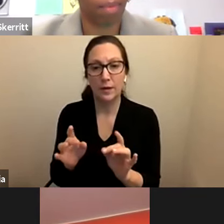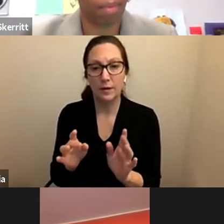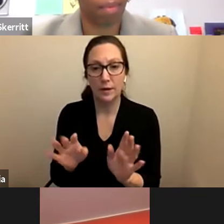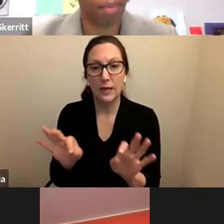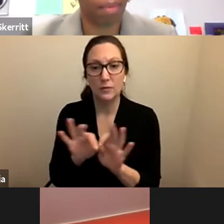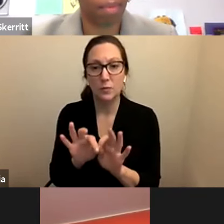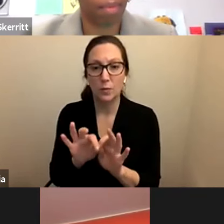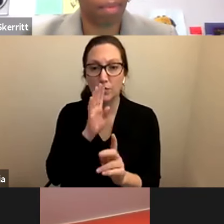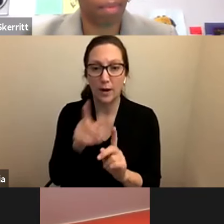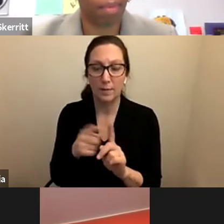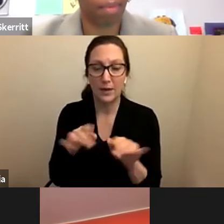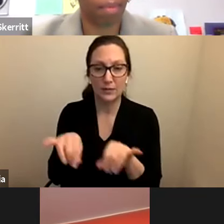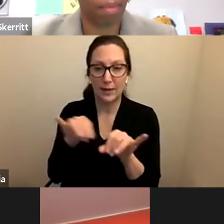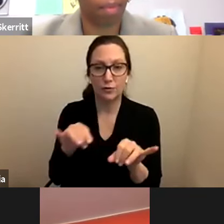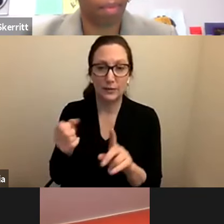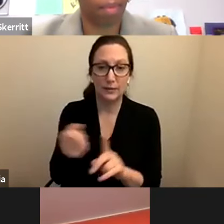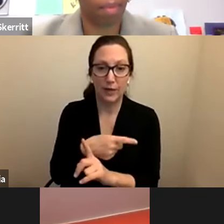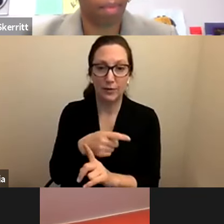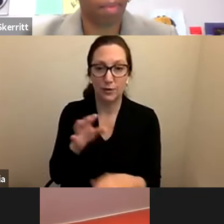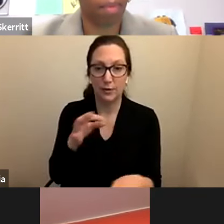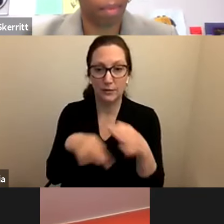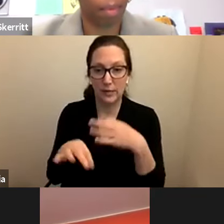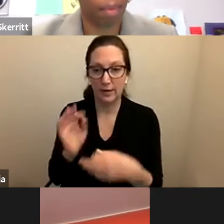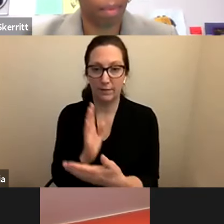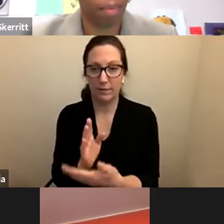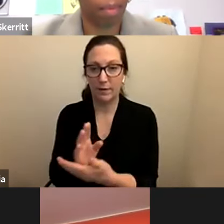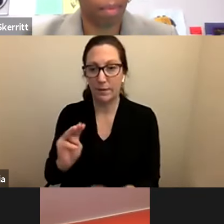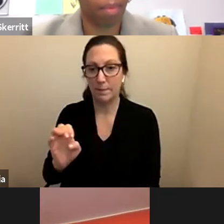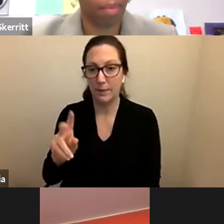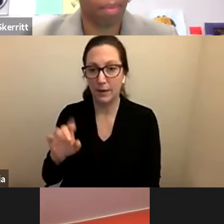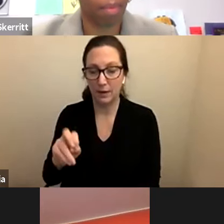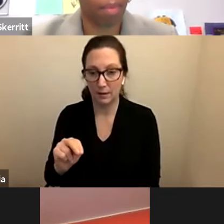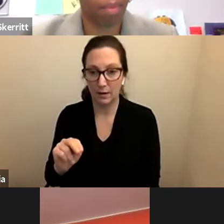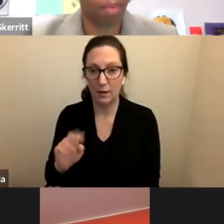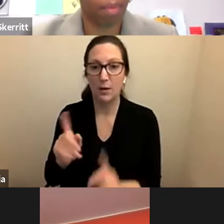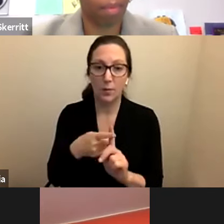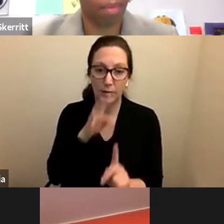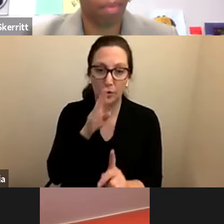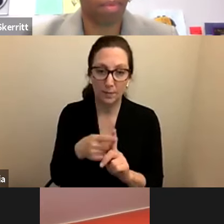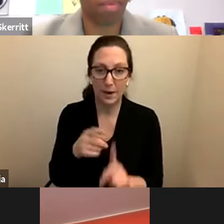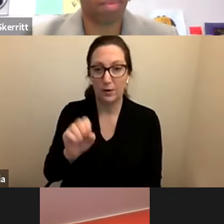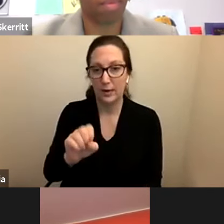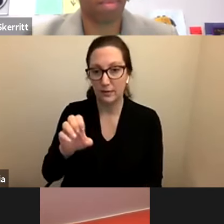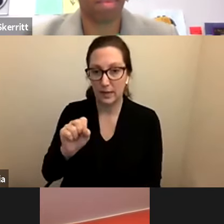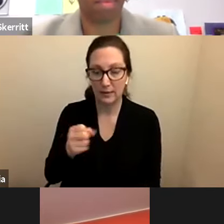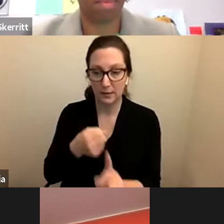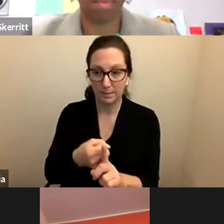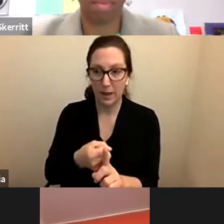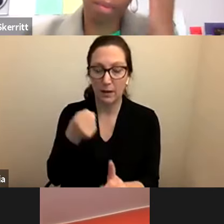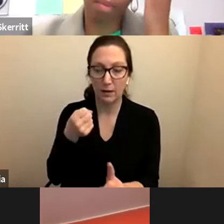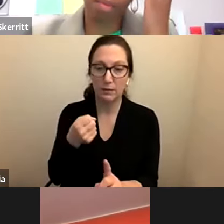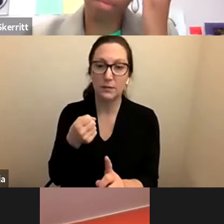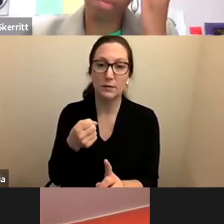standard deviations as opposed to medians when you're talking about things like socioeconomic impact,